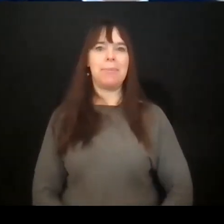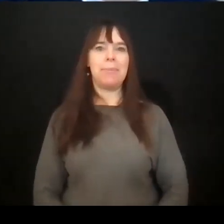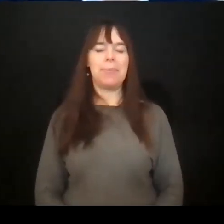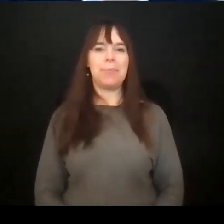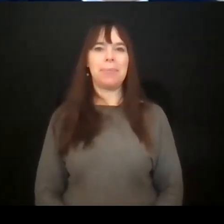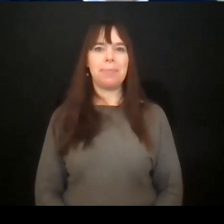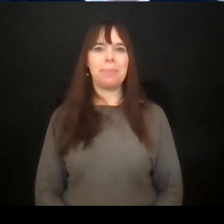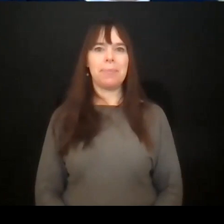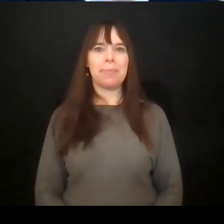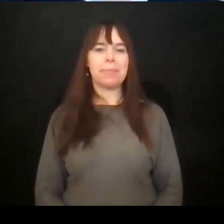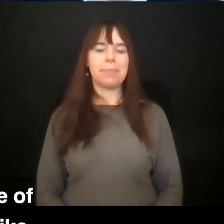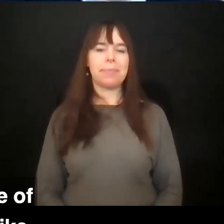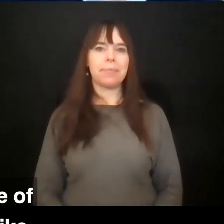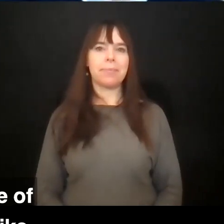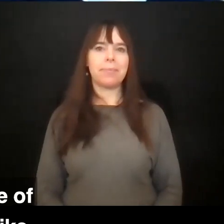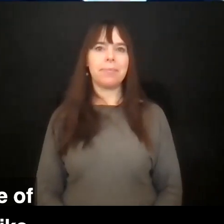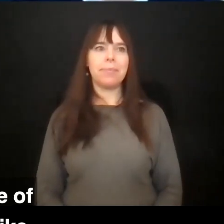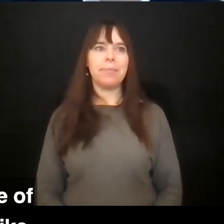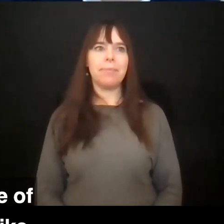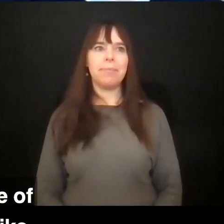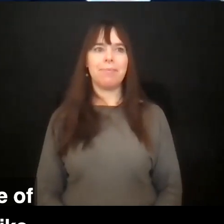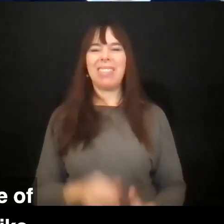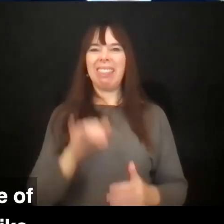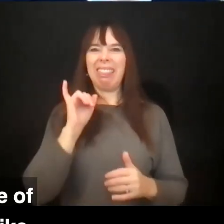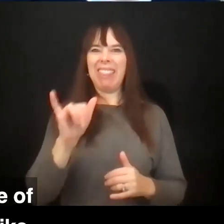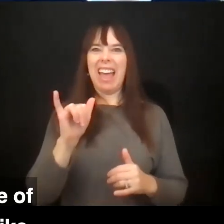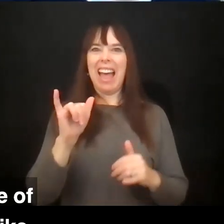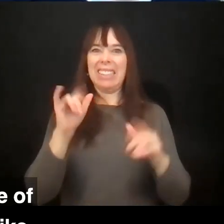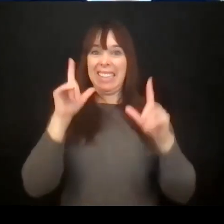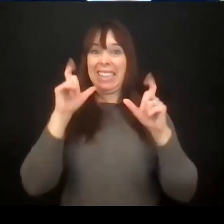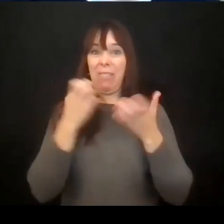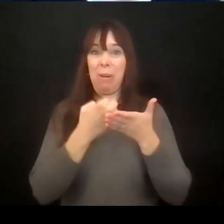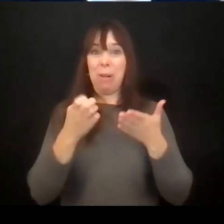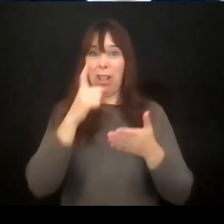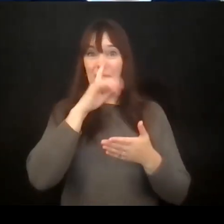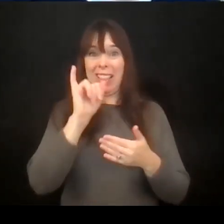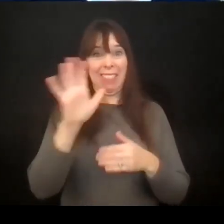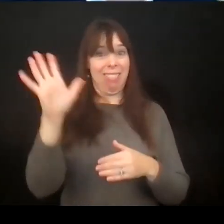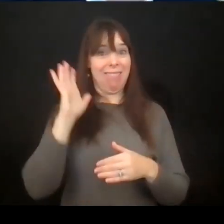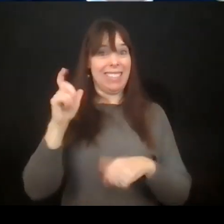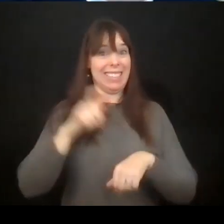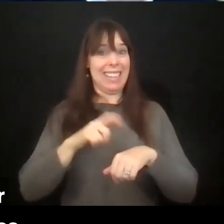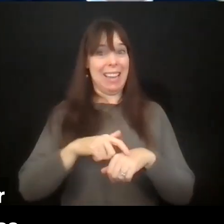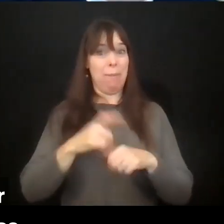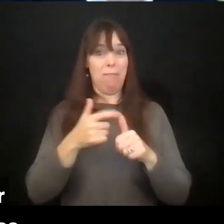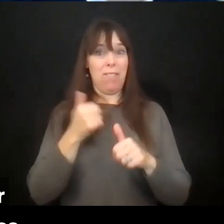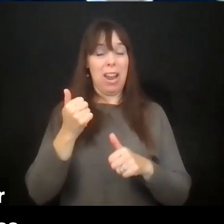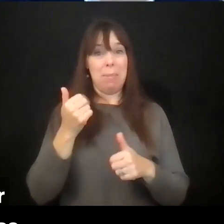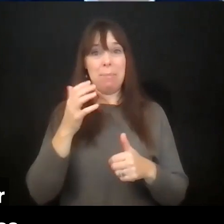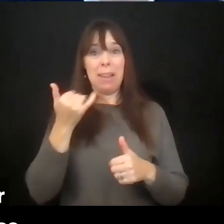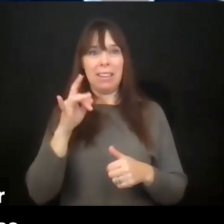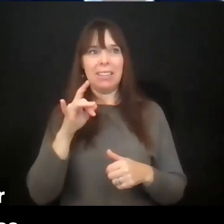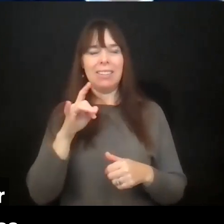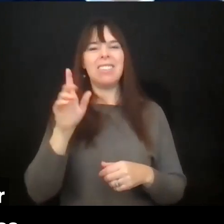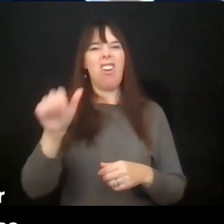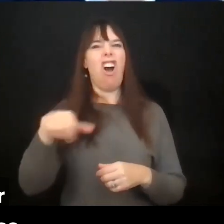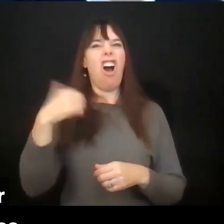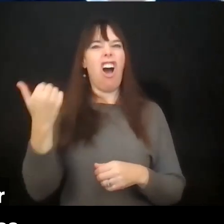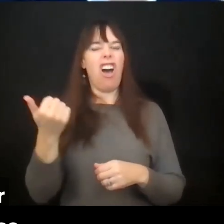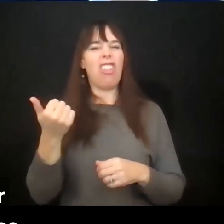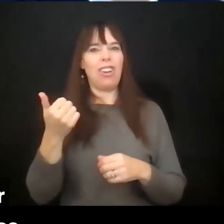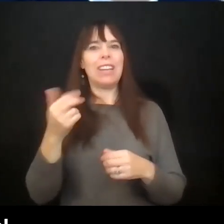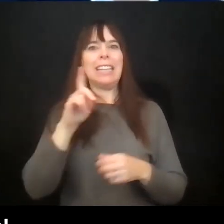a large format camera. And this is what some of the cameras looked like at that time. Another photograph is shown on and screen. This is another piece that the